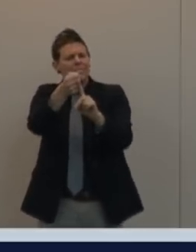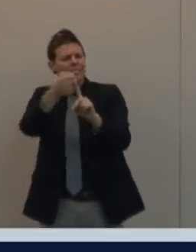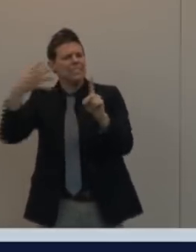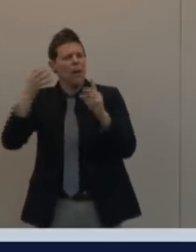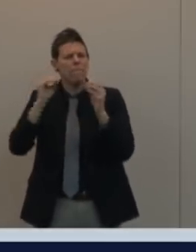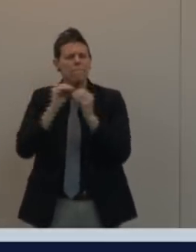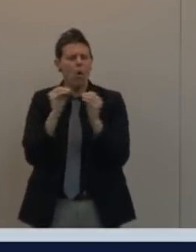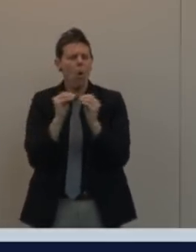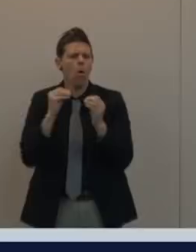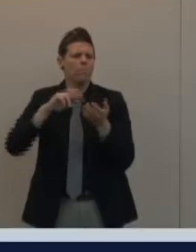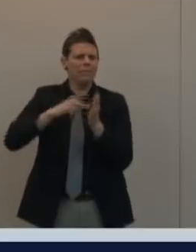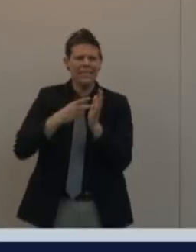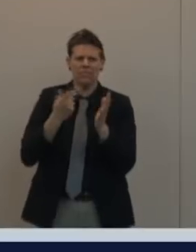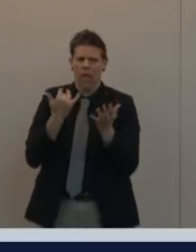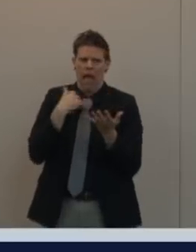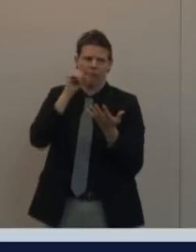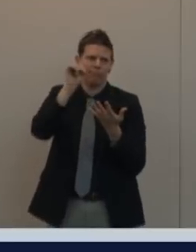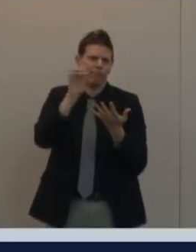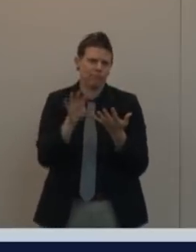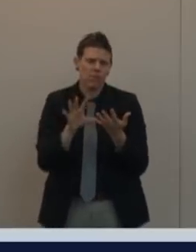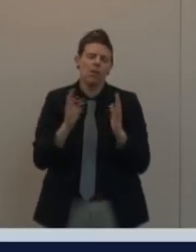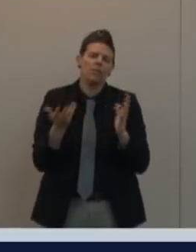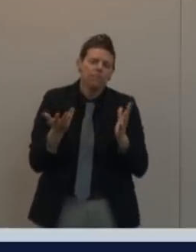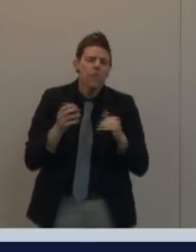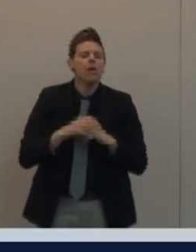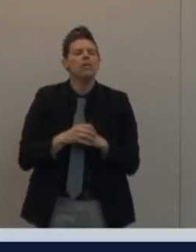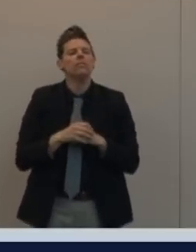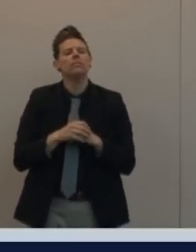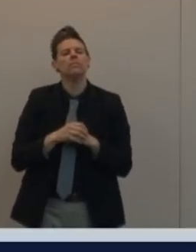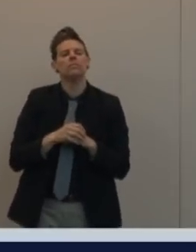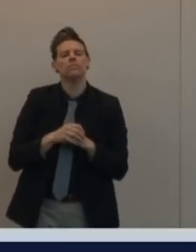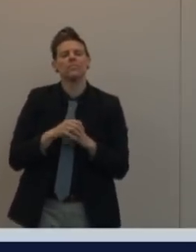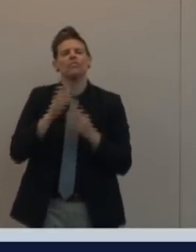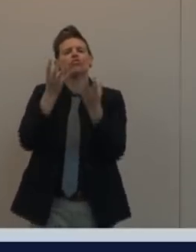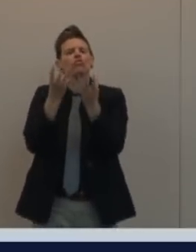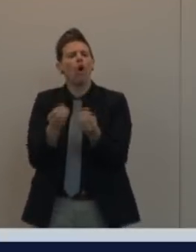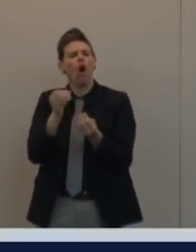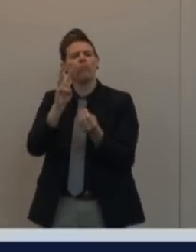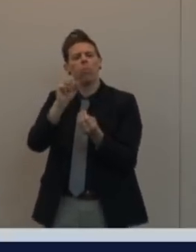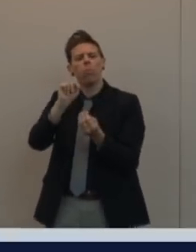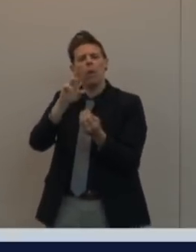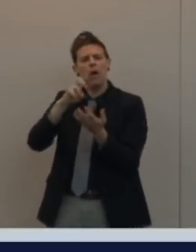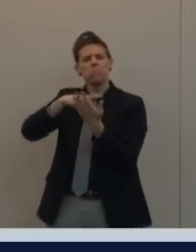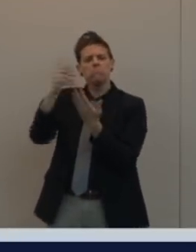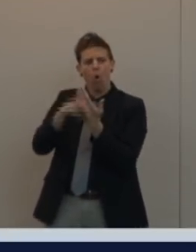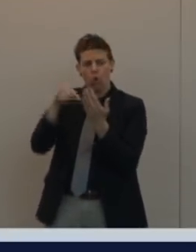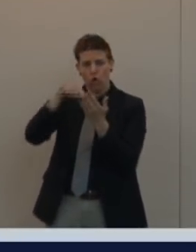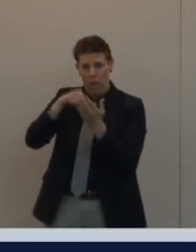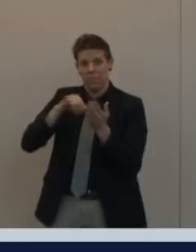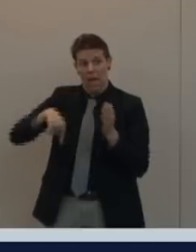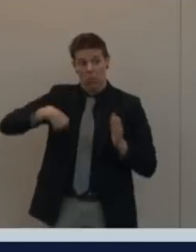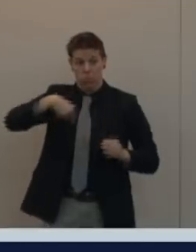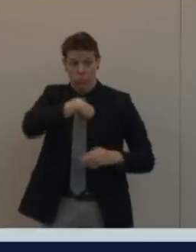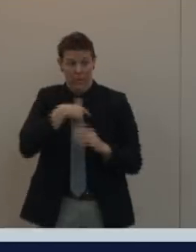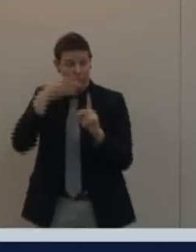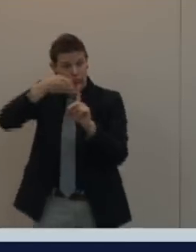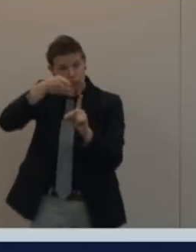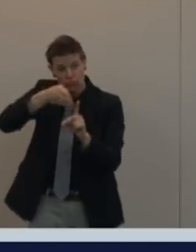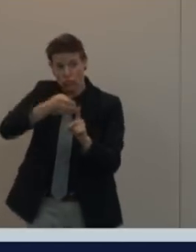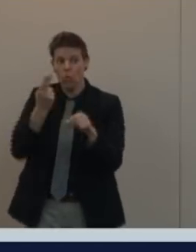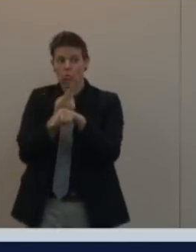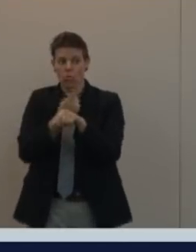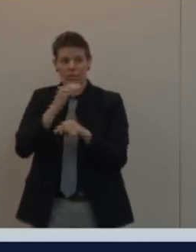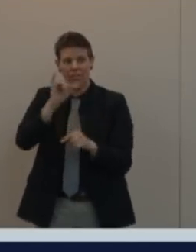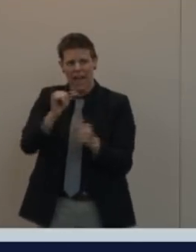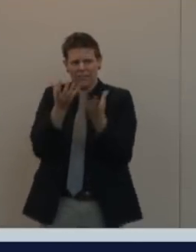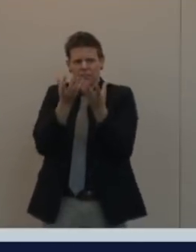or these, it's not even a website, the software that states, including New Mexico, uses are often websites